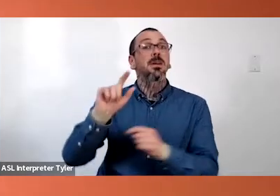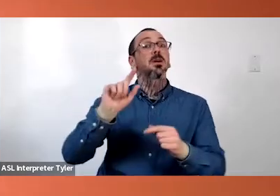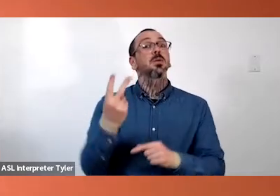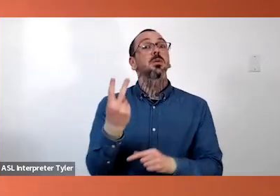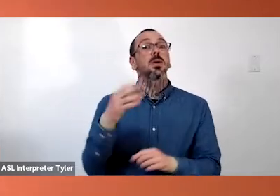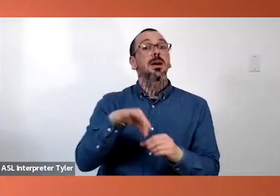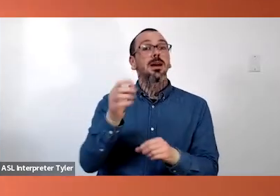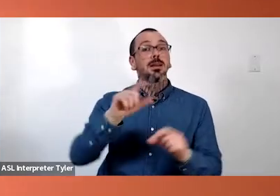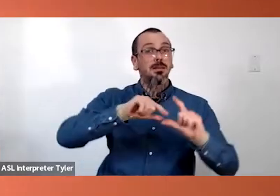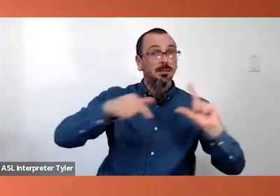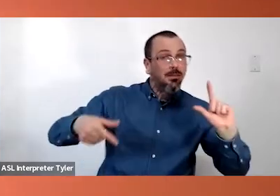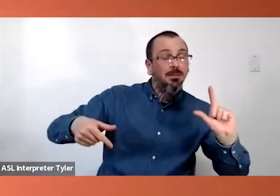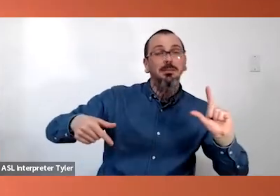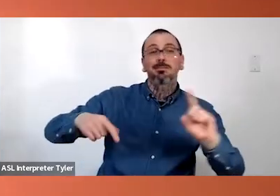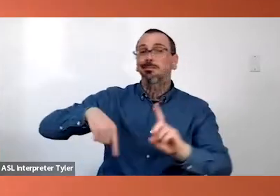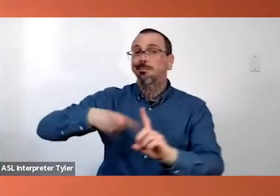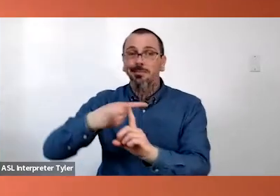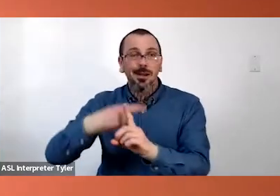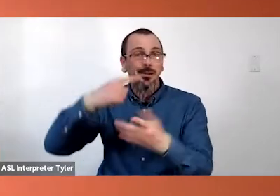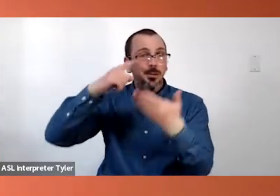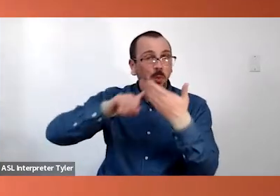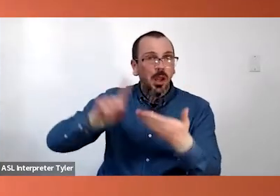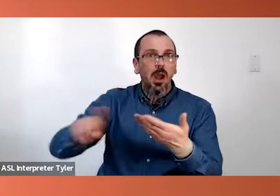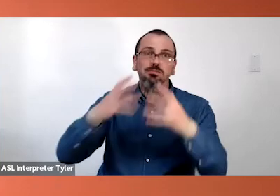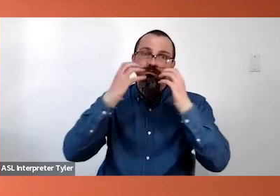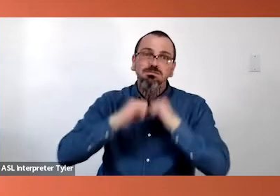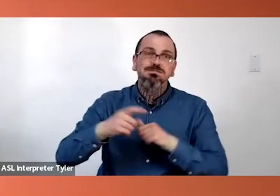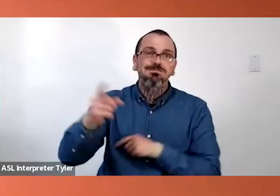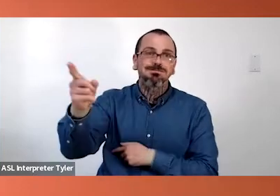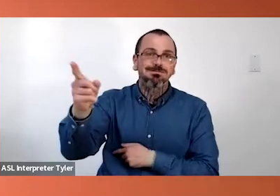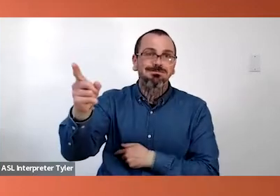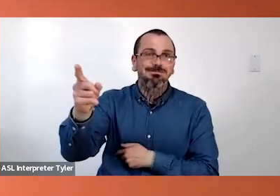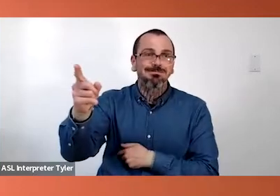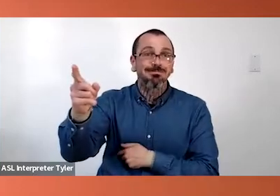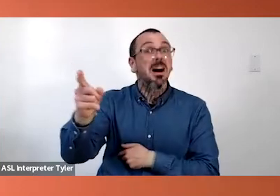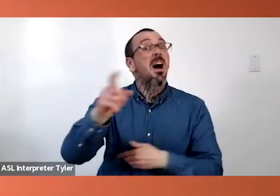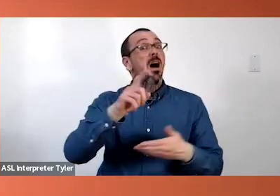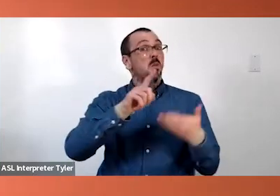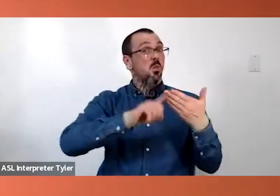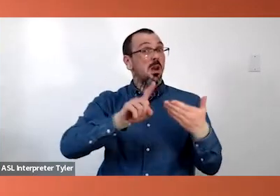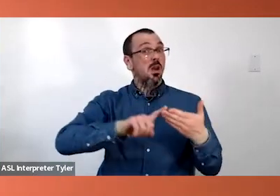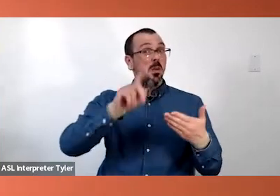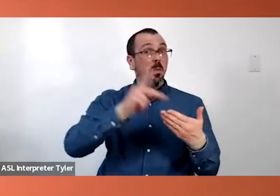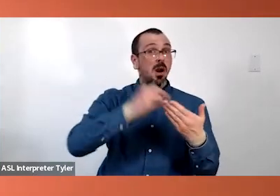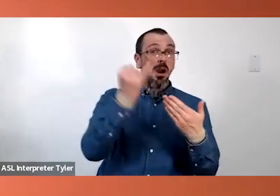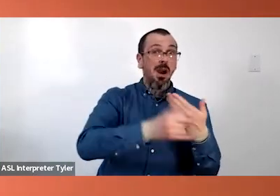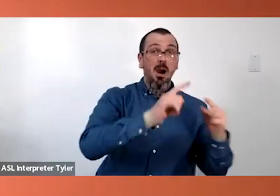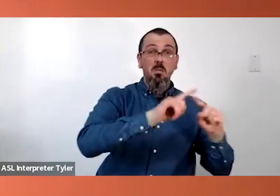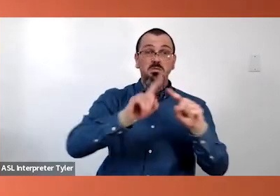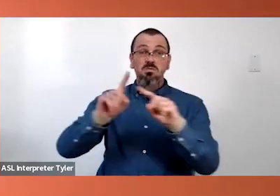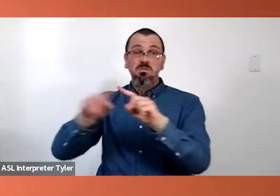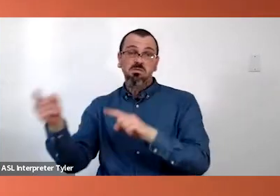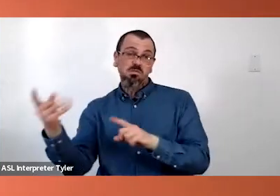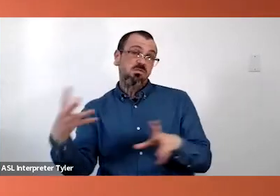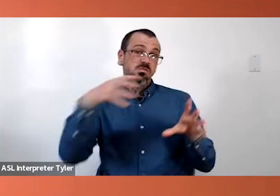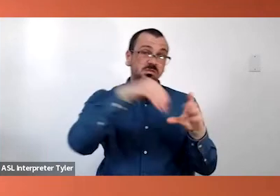2SLGBTQIA+ and eating disorder research, and have volunteered as a first voice contributor to several research projects and committees since graduating